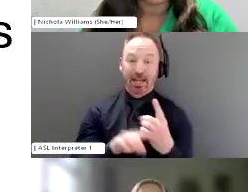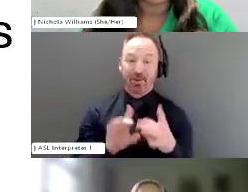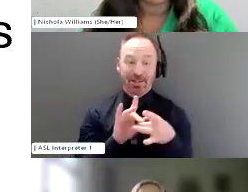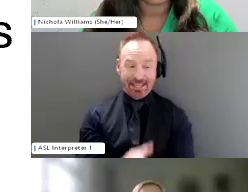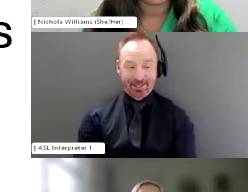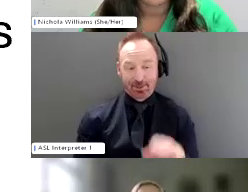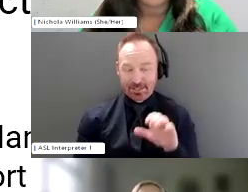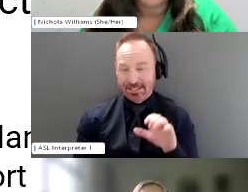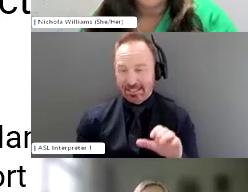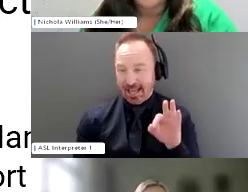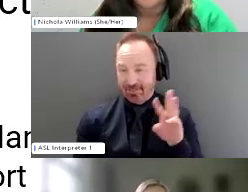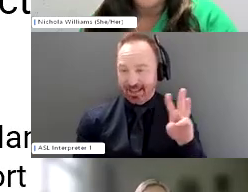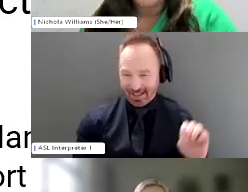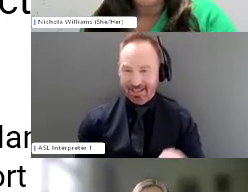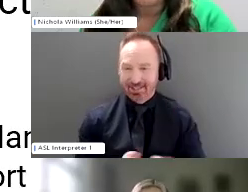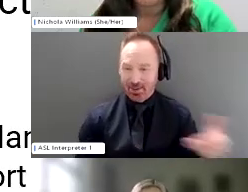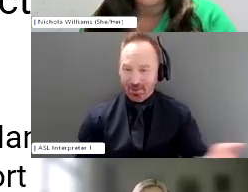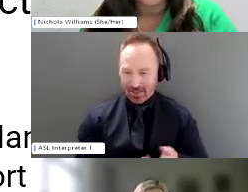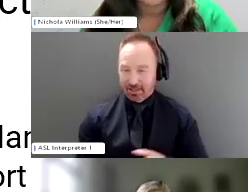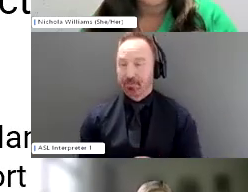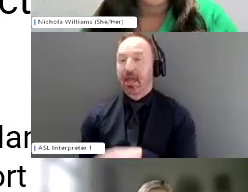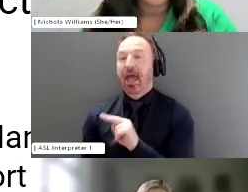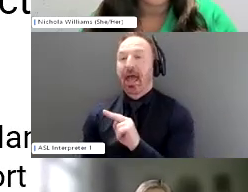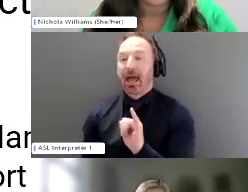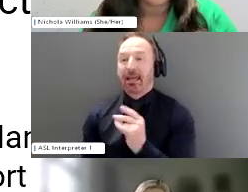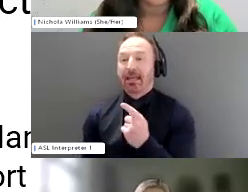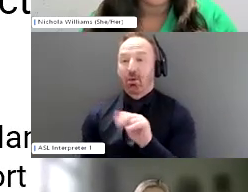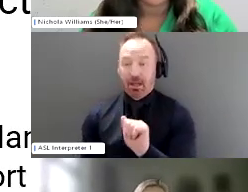Lauren. And we'll also hear from Nicola,